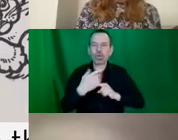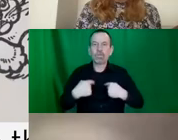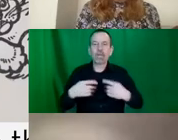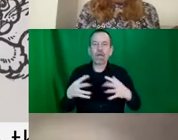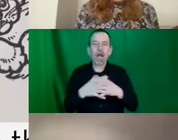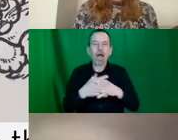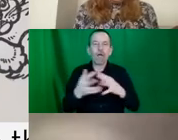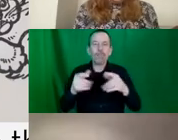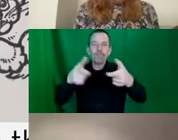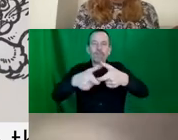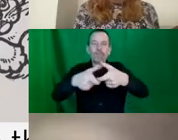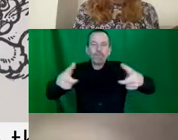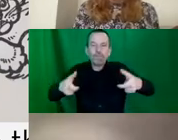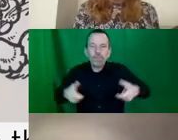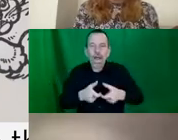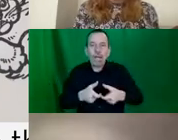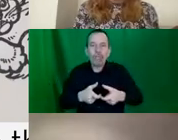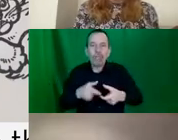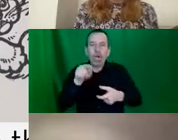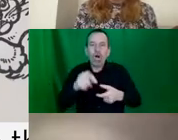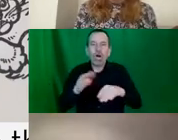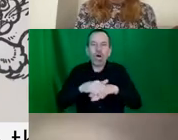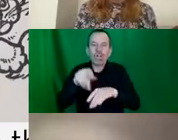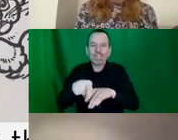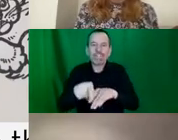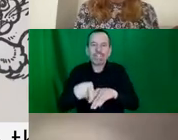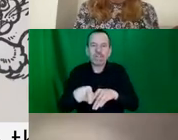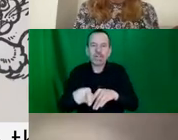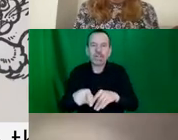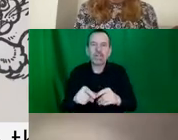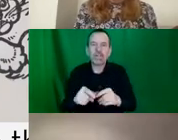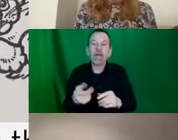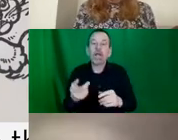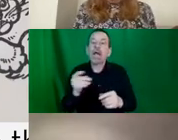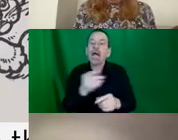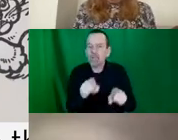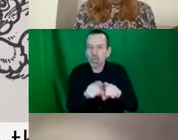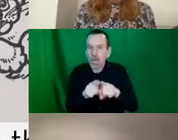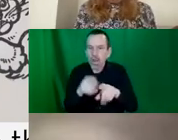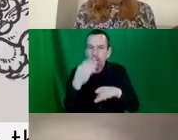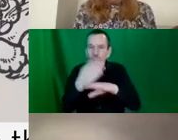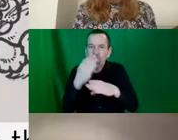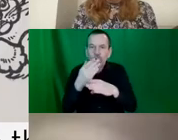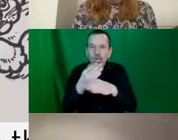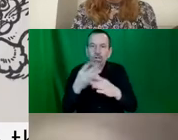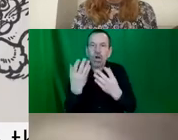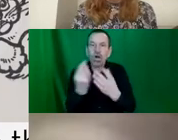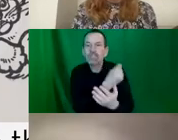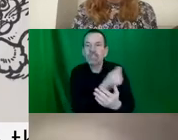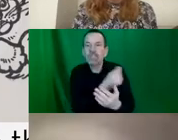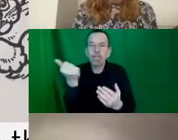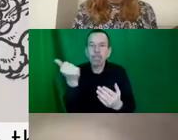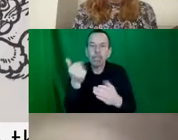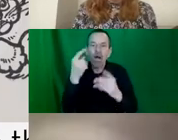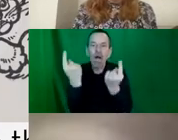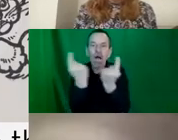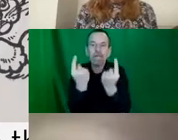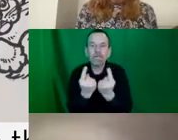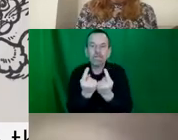I also had the sad job of unmounting framed items which should have travelled to Australia for Endeavour, but never left the building due to